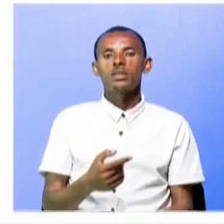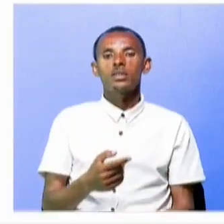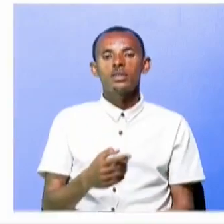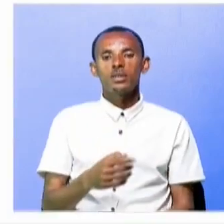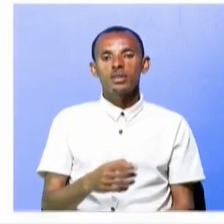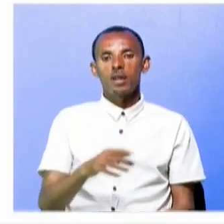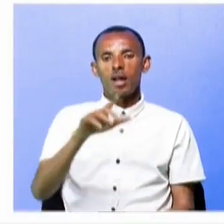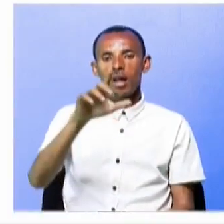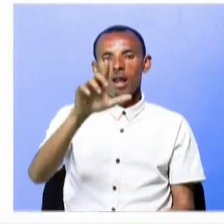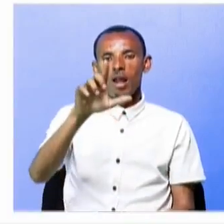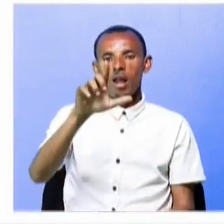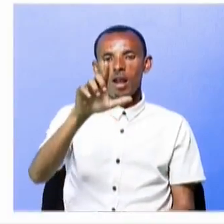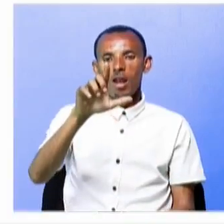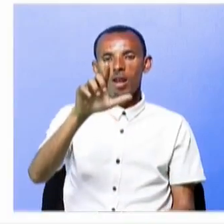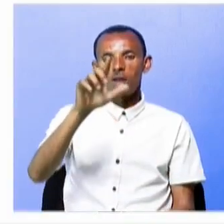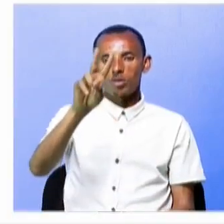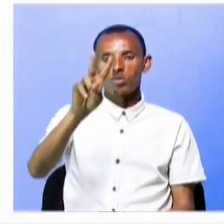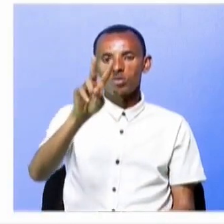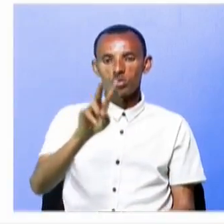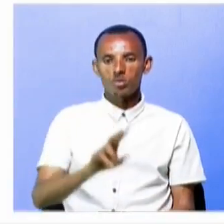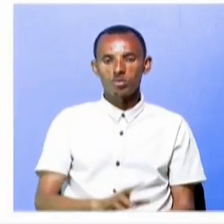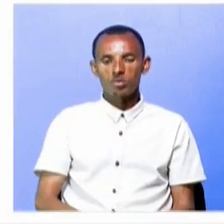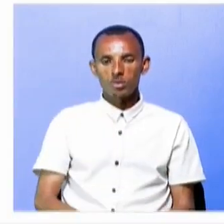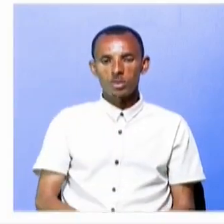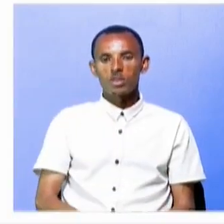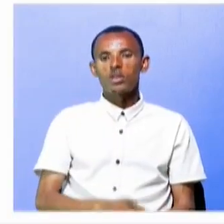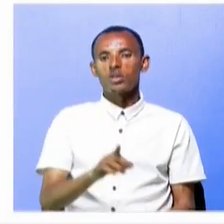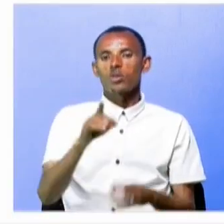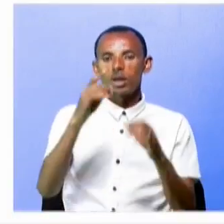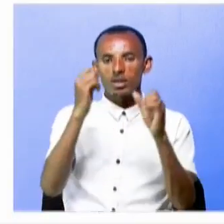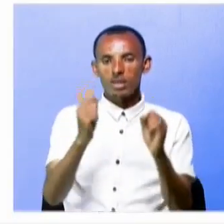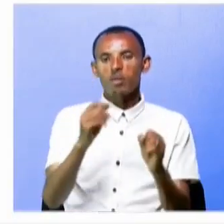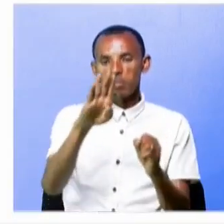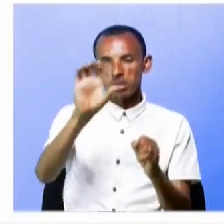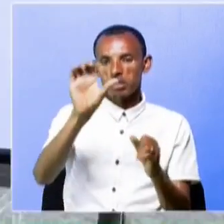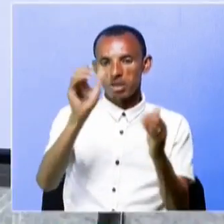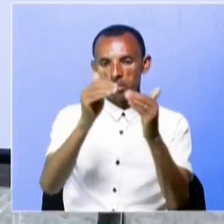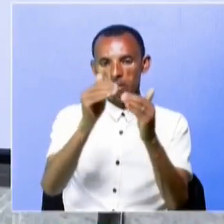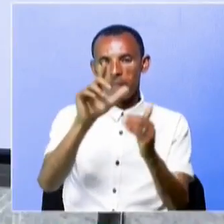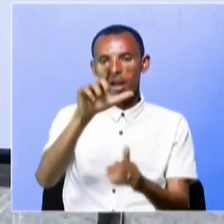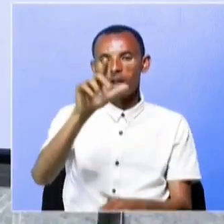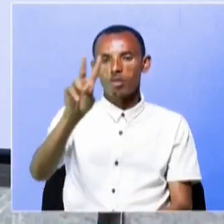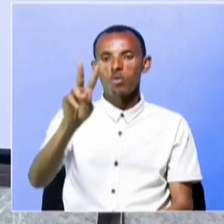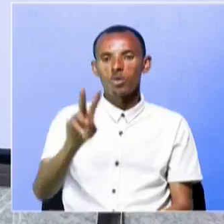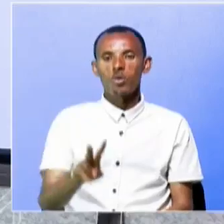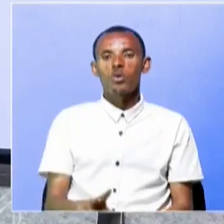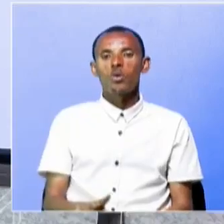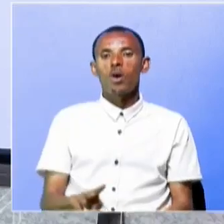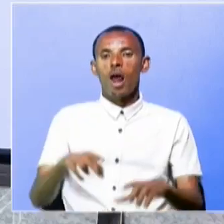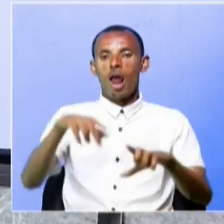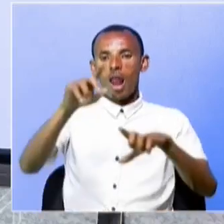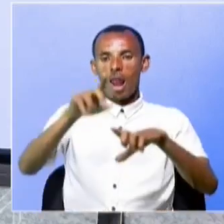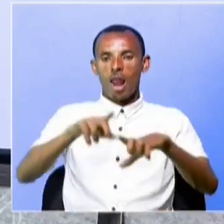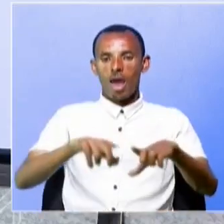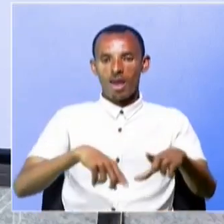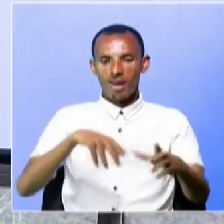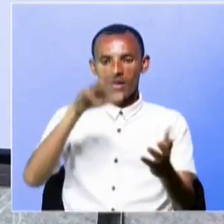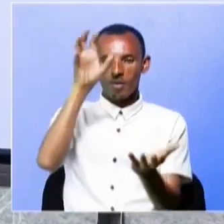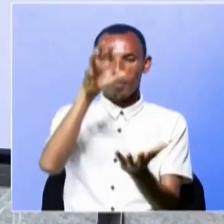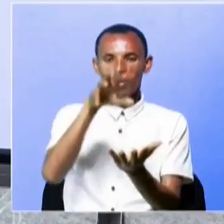is L1, I mean L2. Okay, you can say L2. L2 is a line